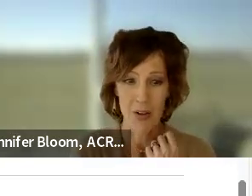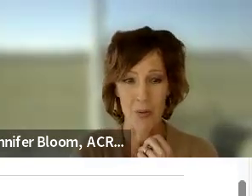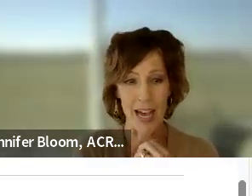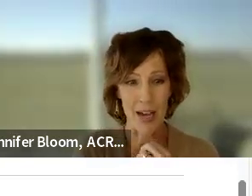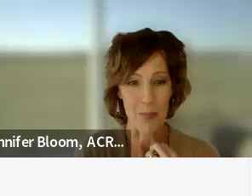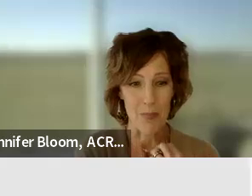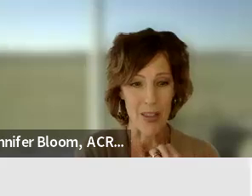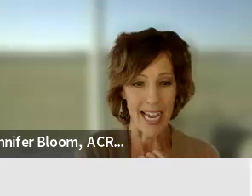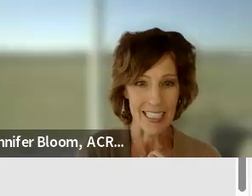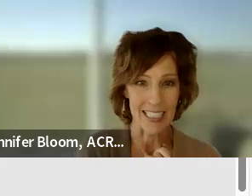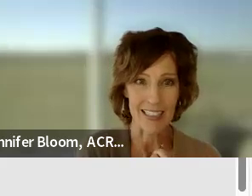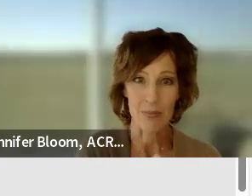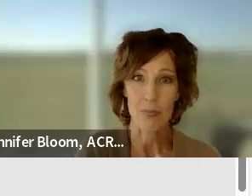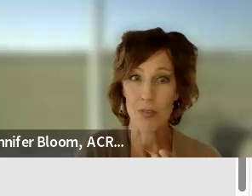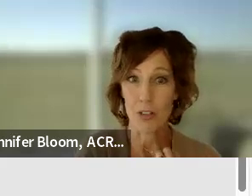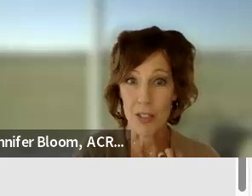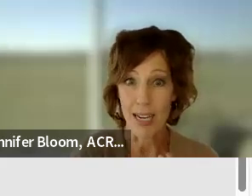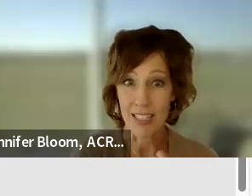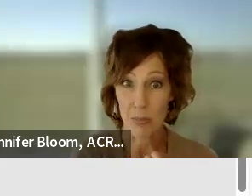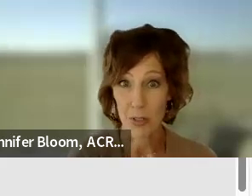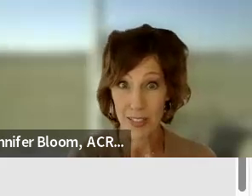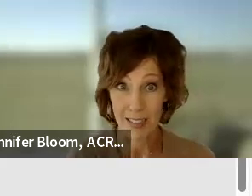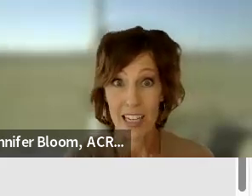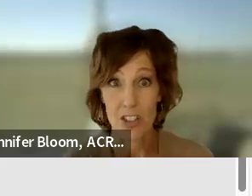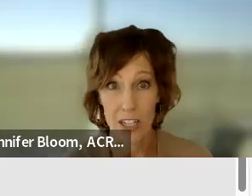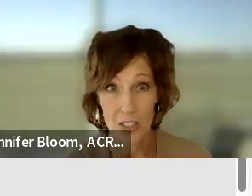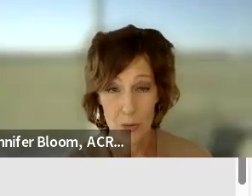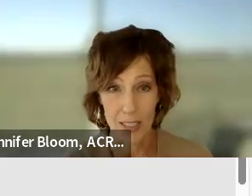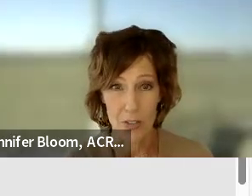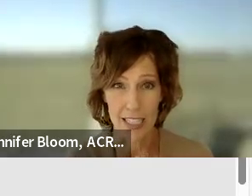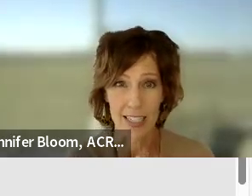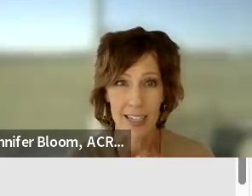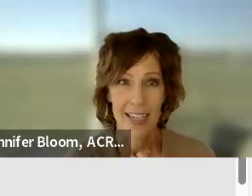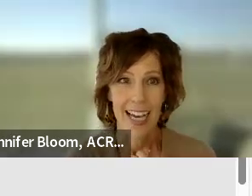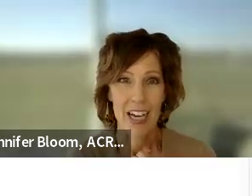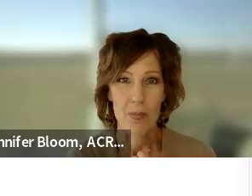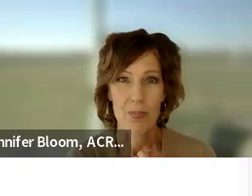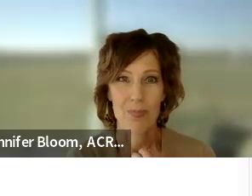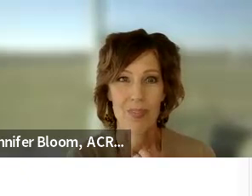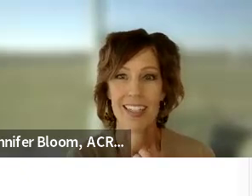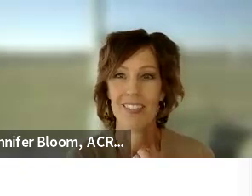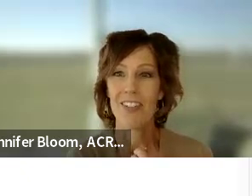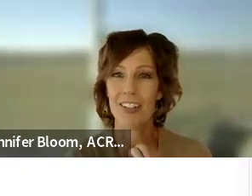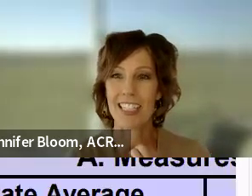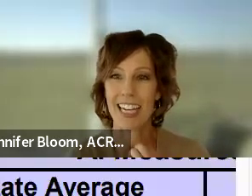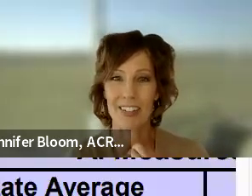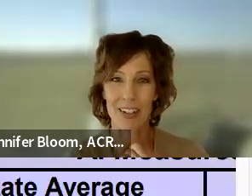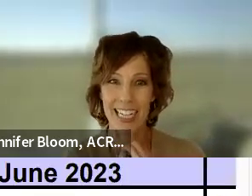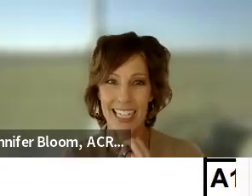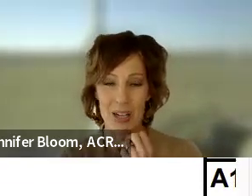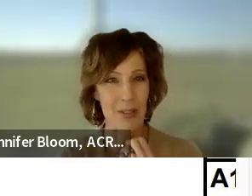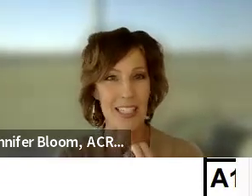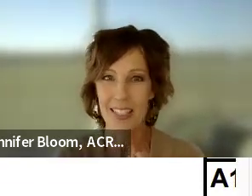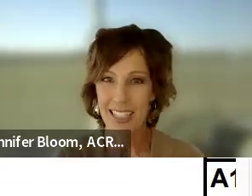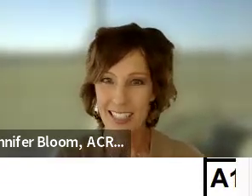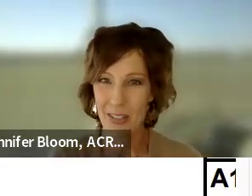improve, and your feedback is important. And John is showing you the very tiny